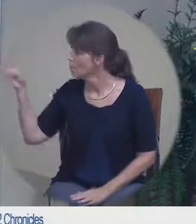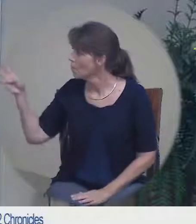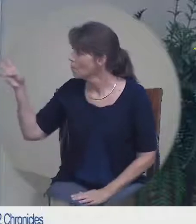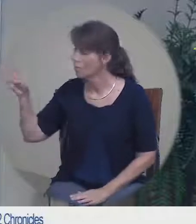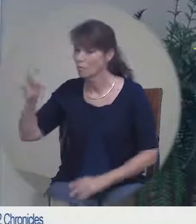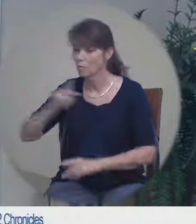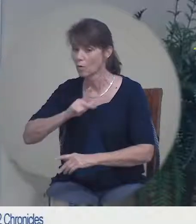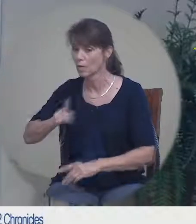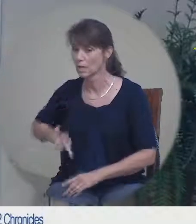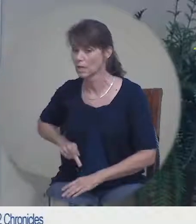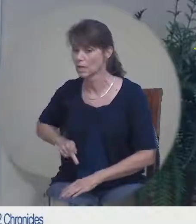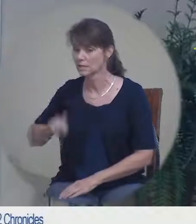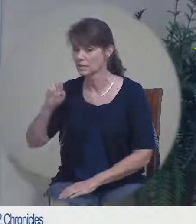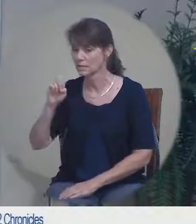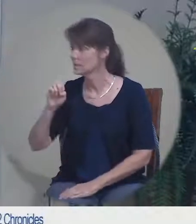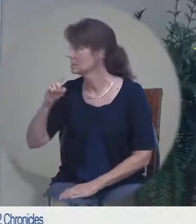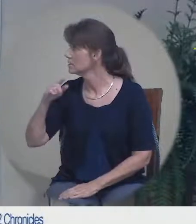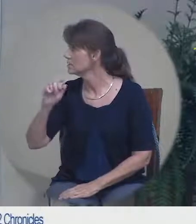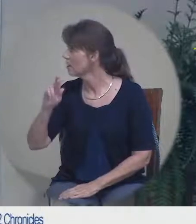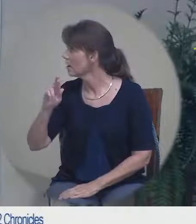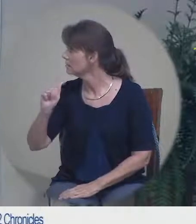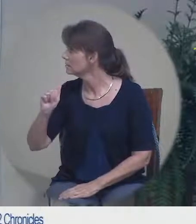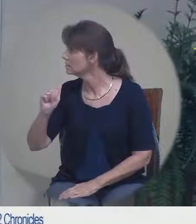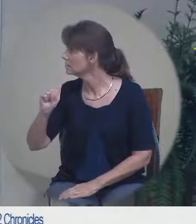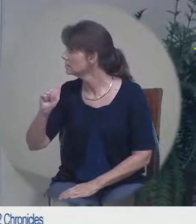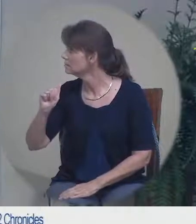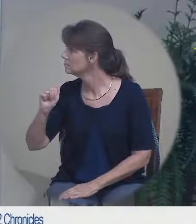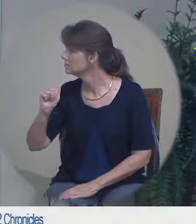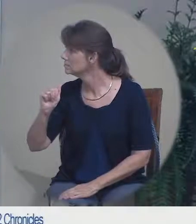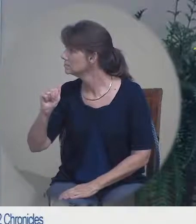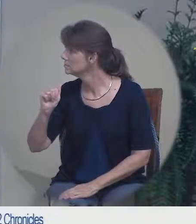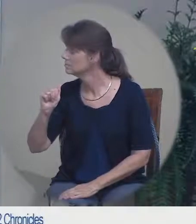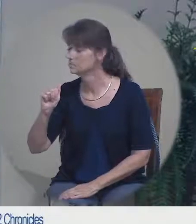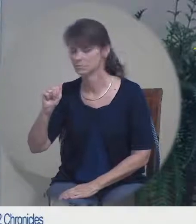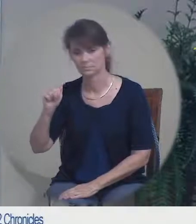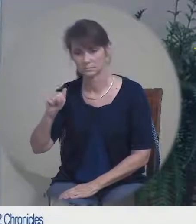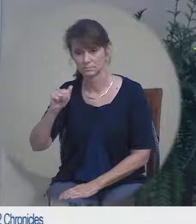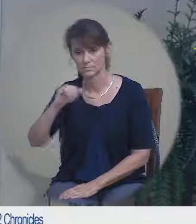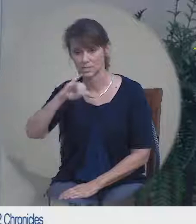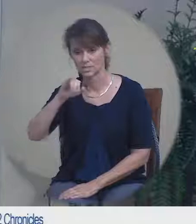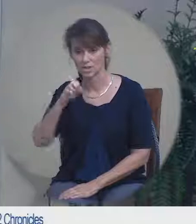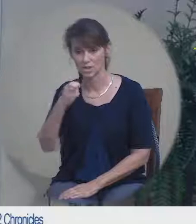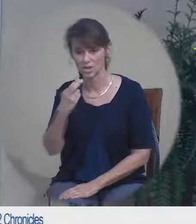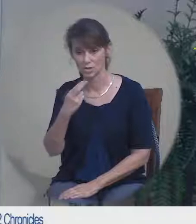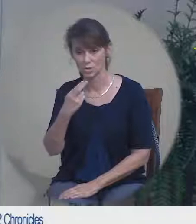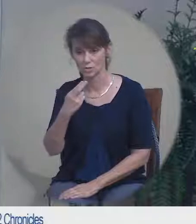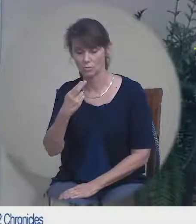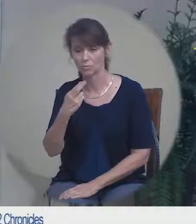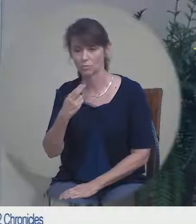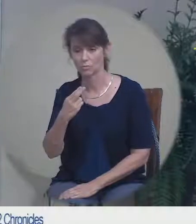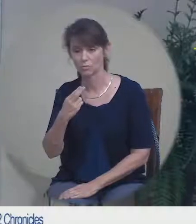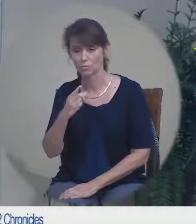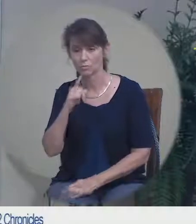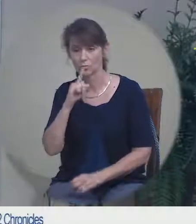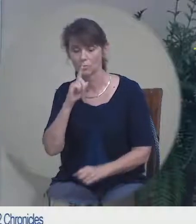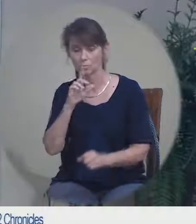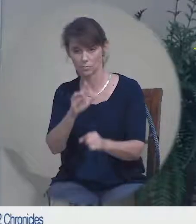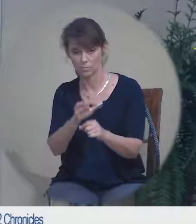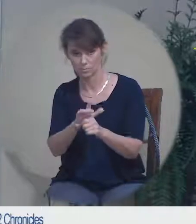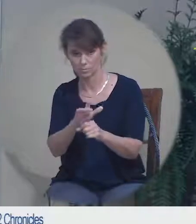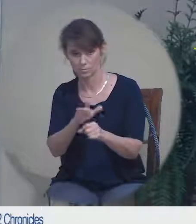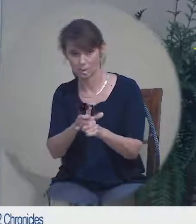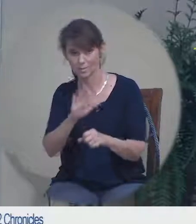Israel. Now, Jehu was promised back in 2 Kings chapter 10 and verse 30 that